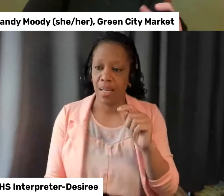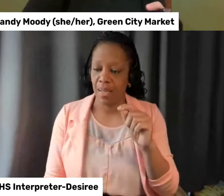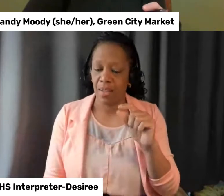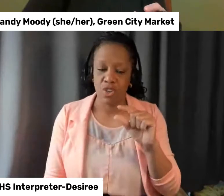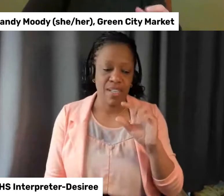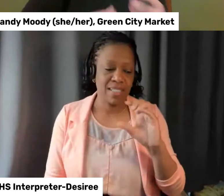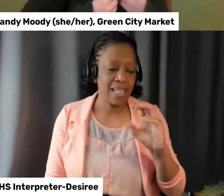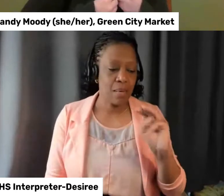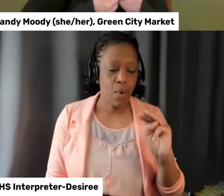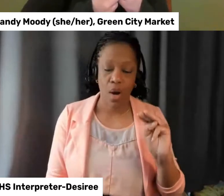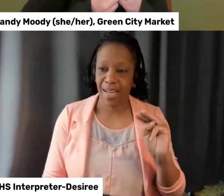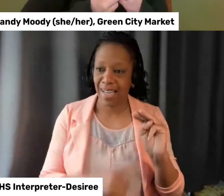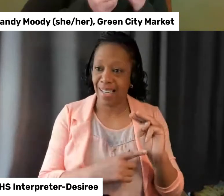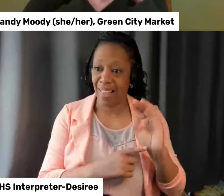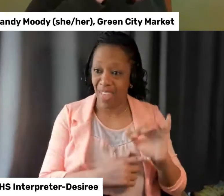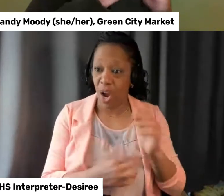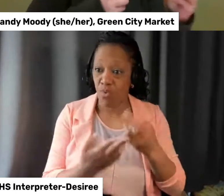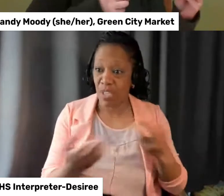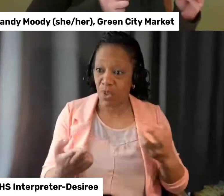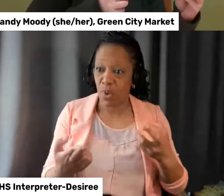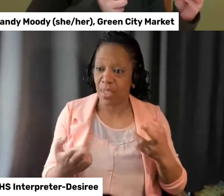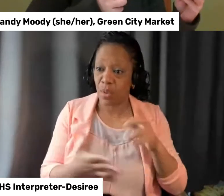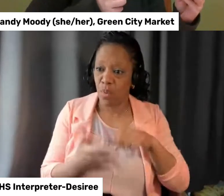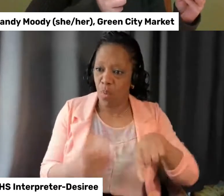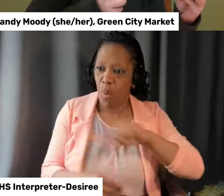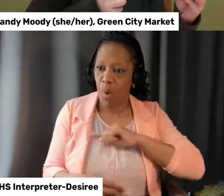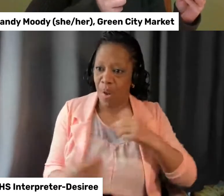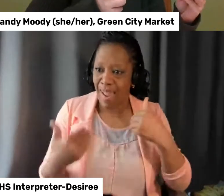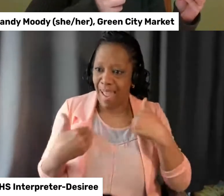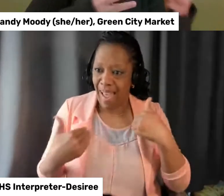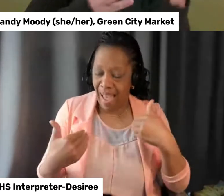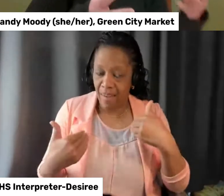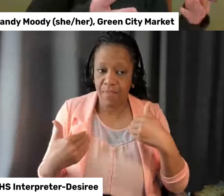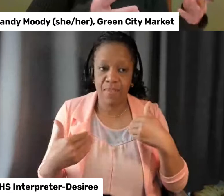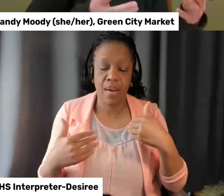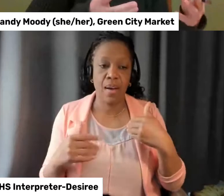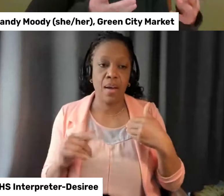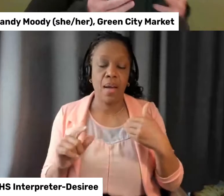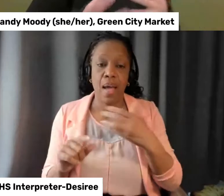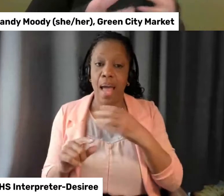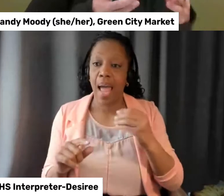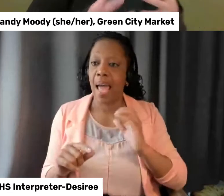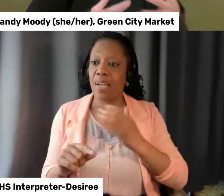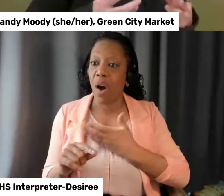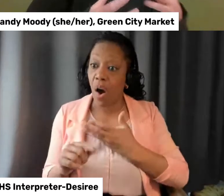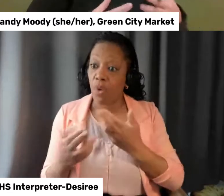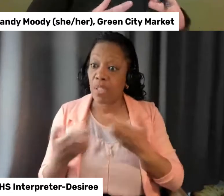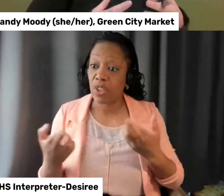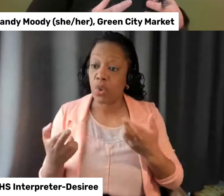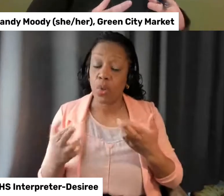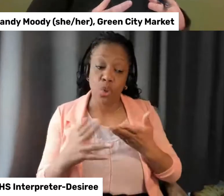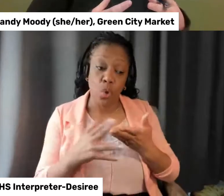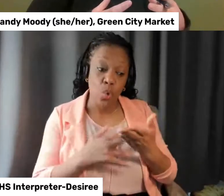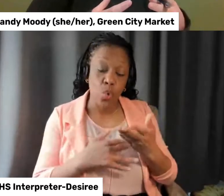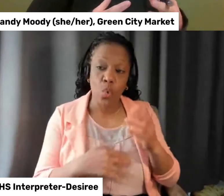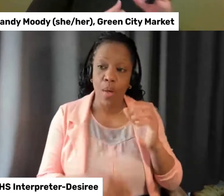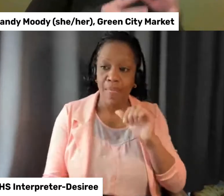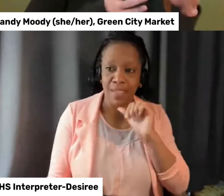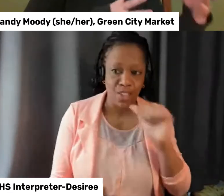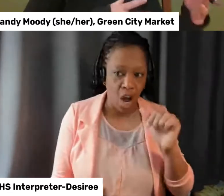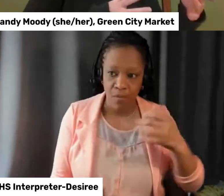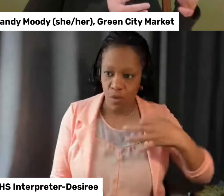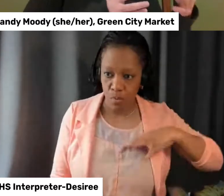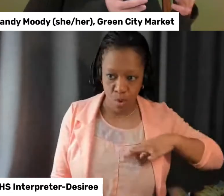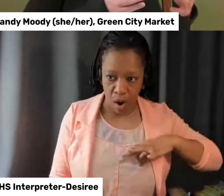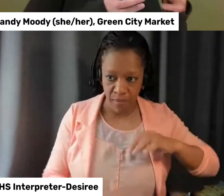has in our operations run through the nonprofit structure. So we have different staffing